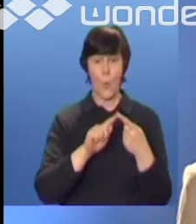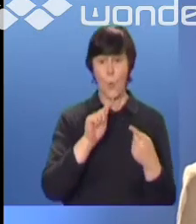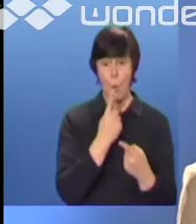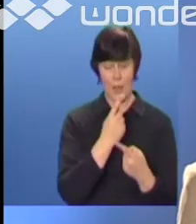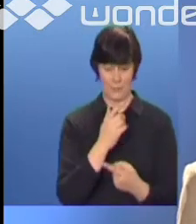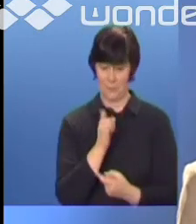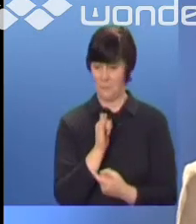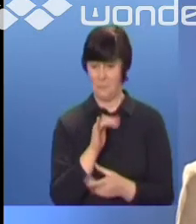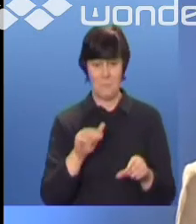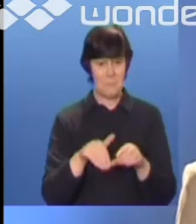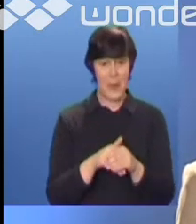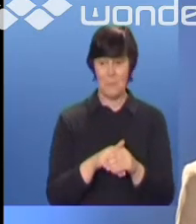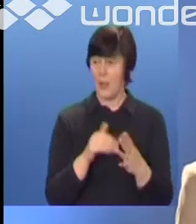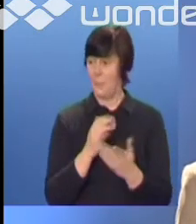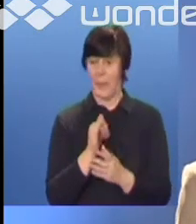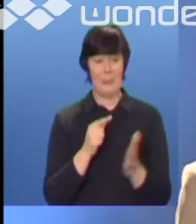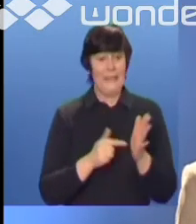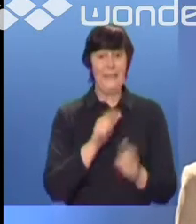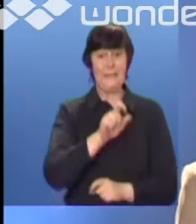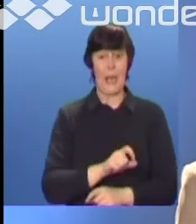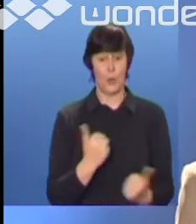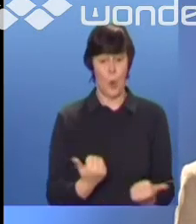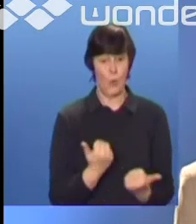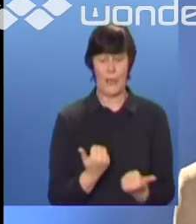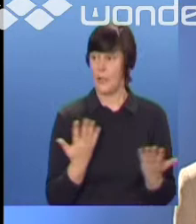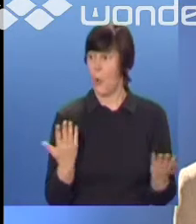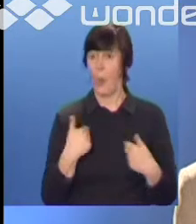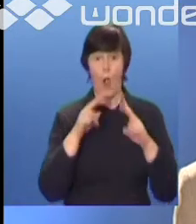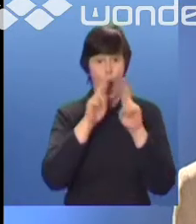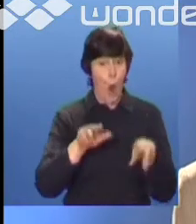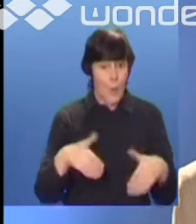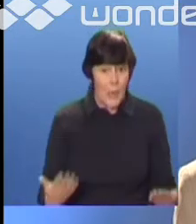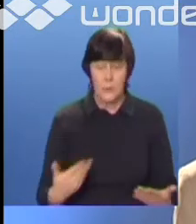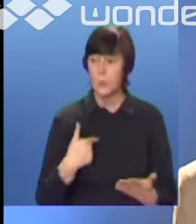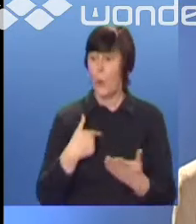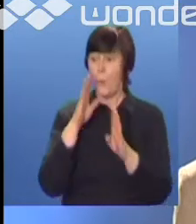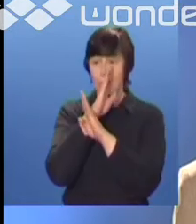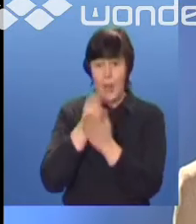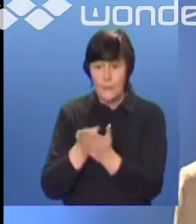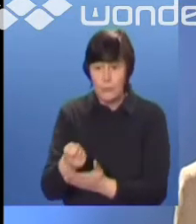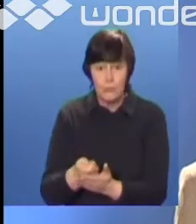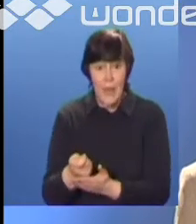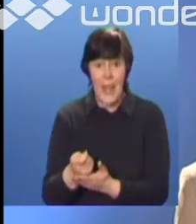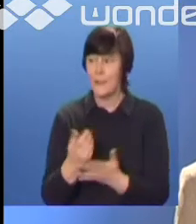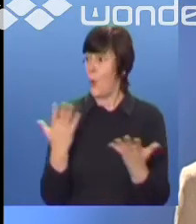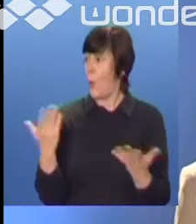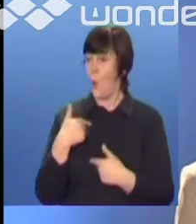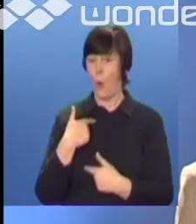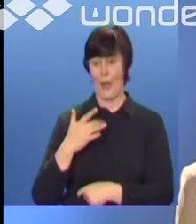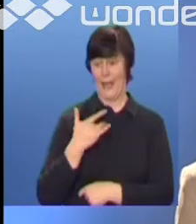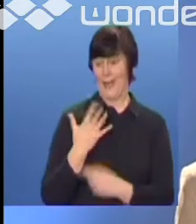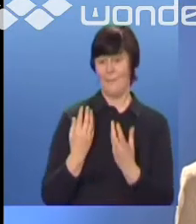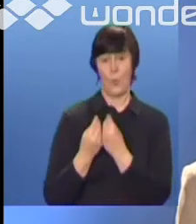of Locata, you might be an existing tenant waiting to transfer. You might be currently homeless. You could be renting from a private sector